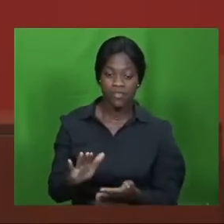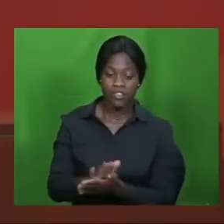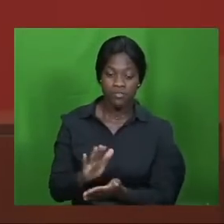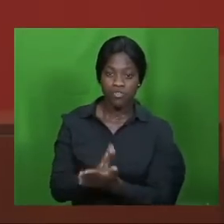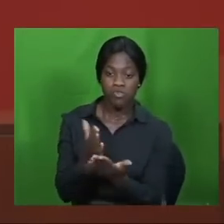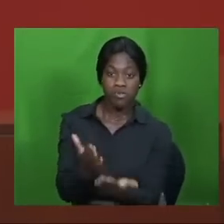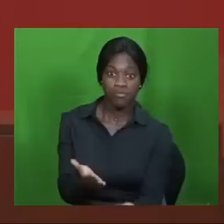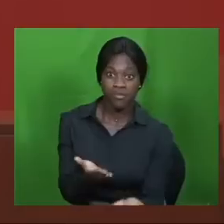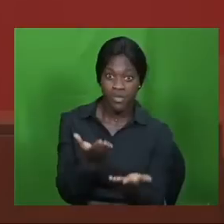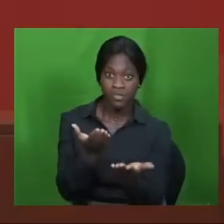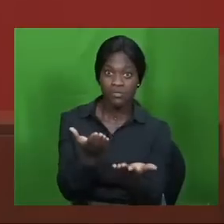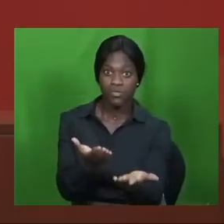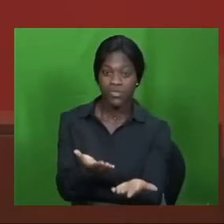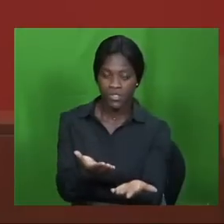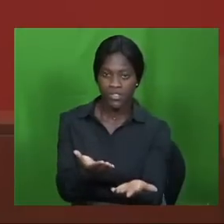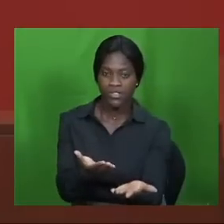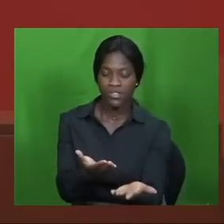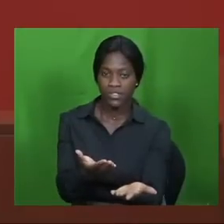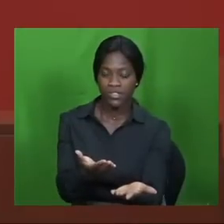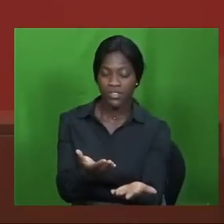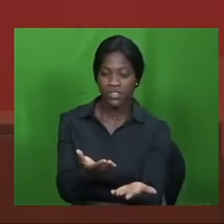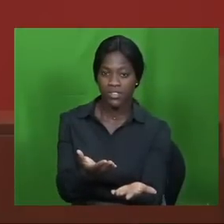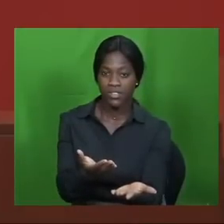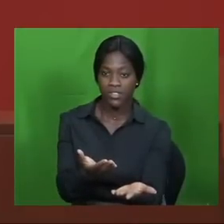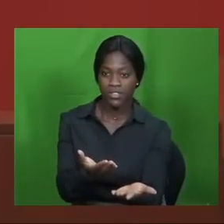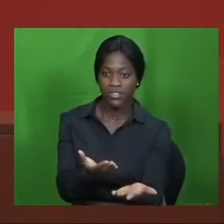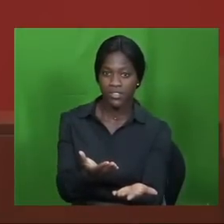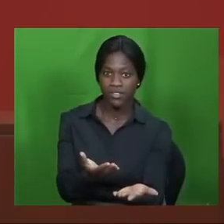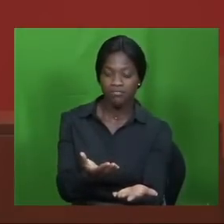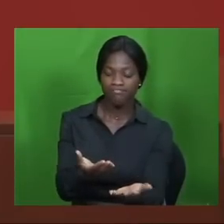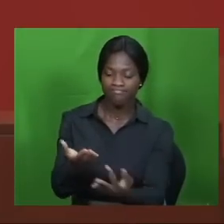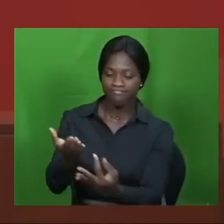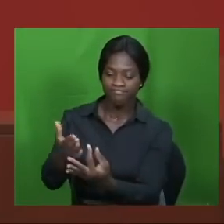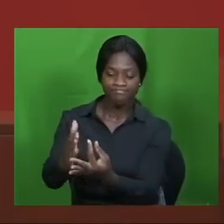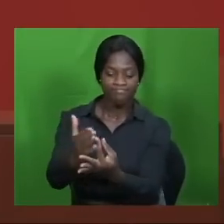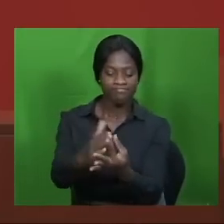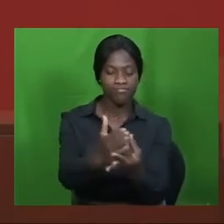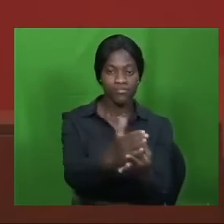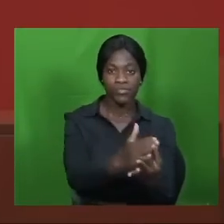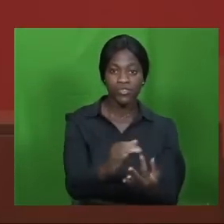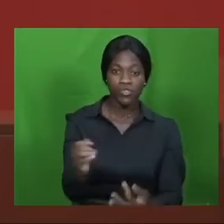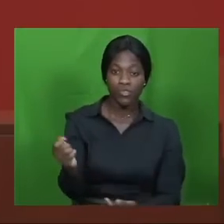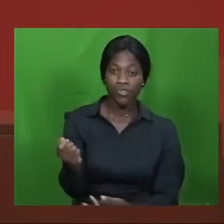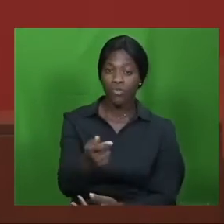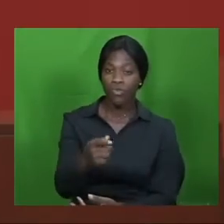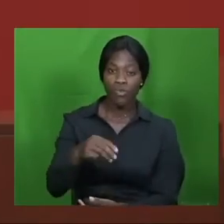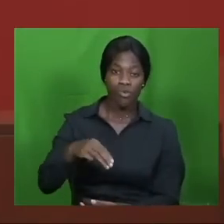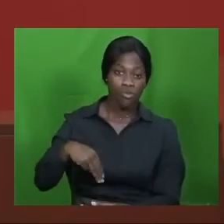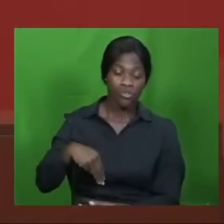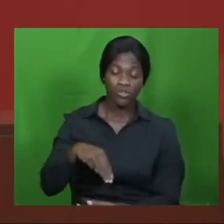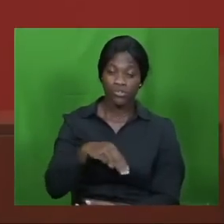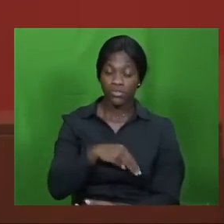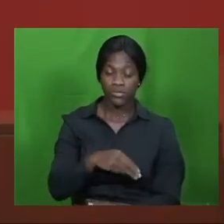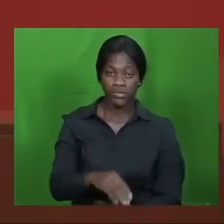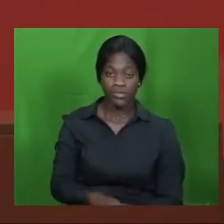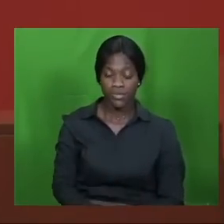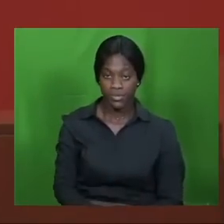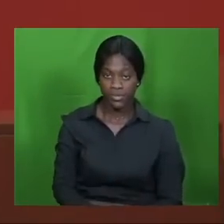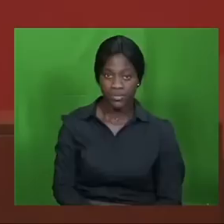presented and is for distribution to all members of Parliament.